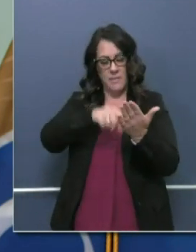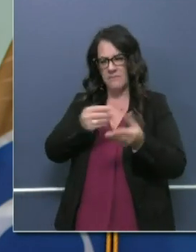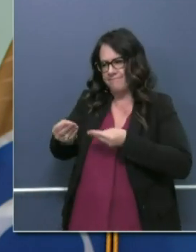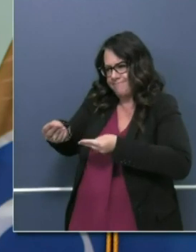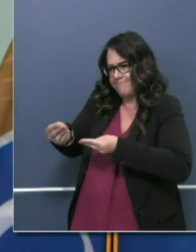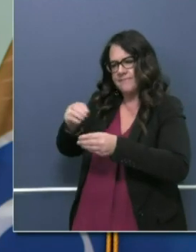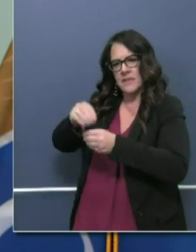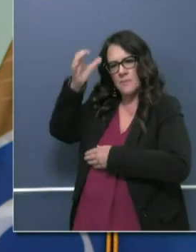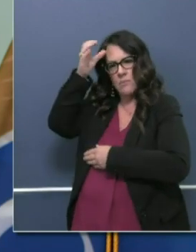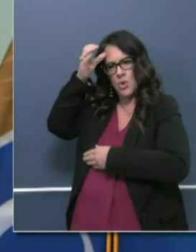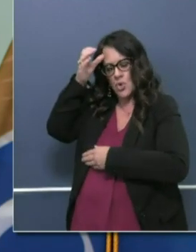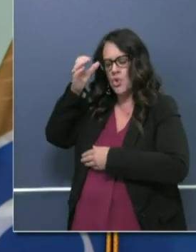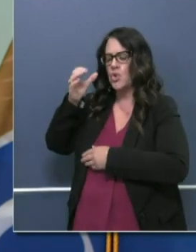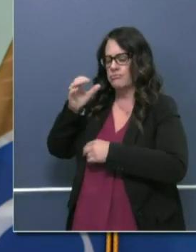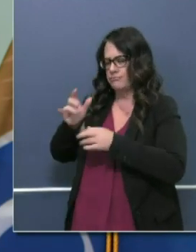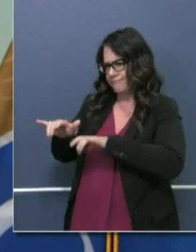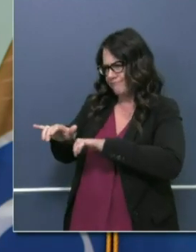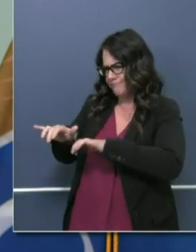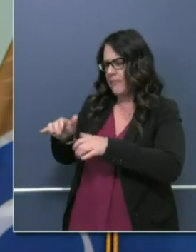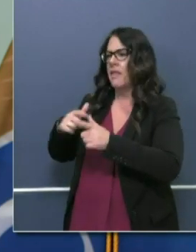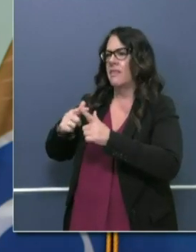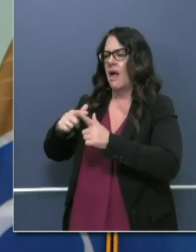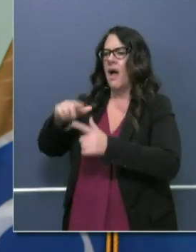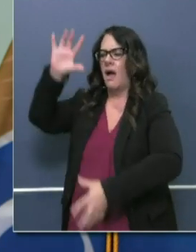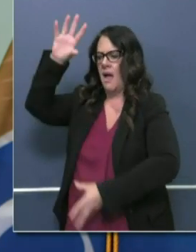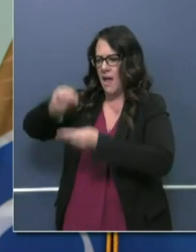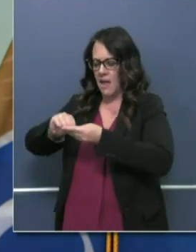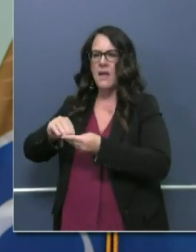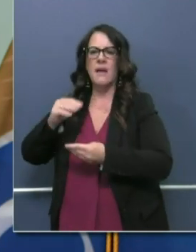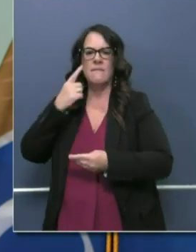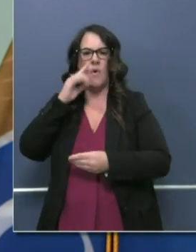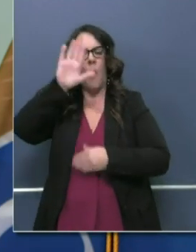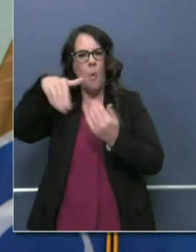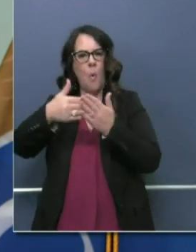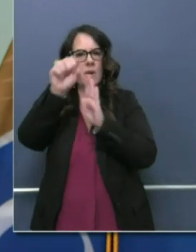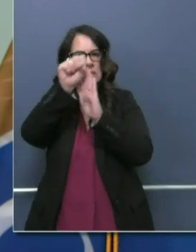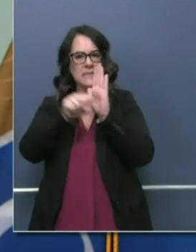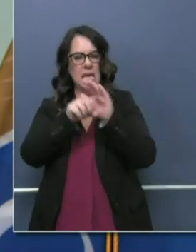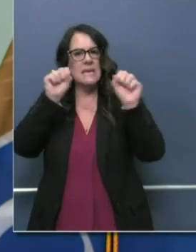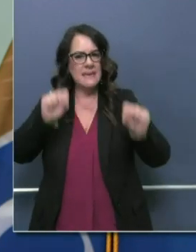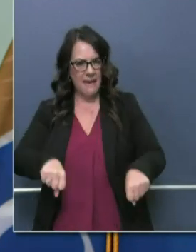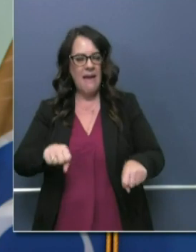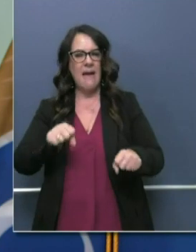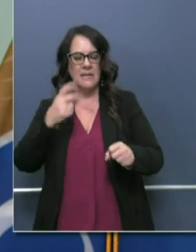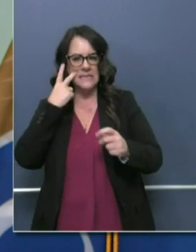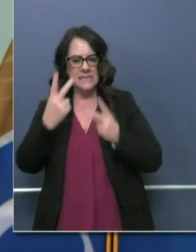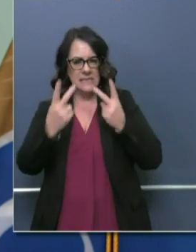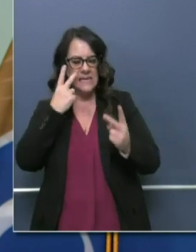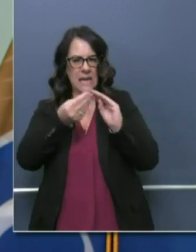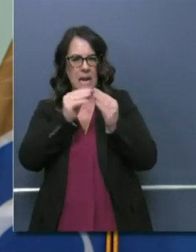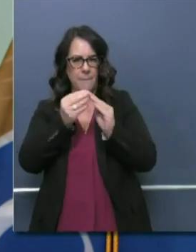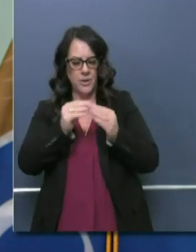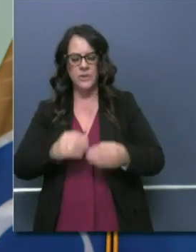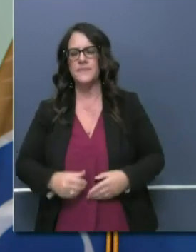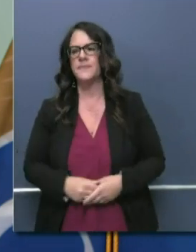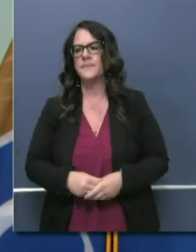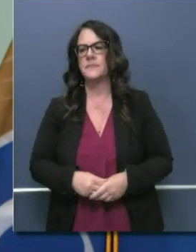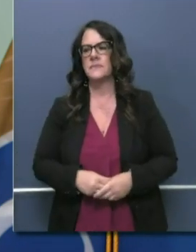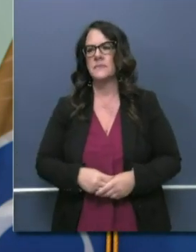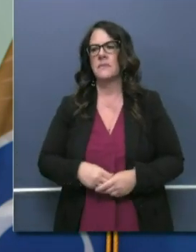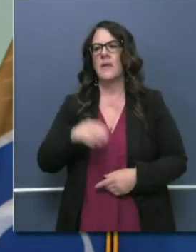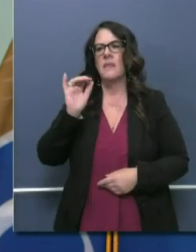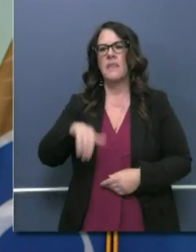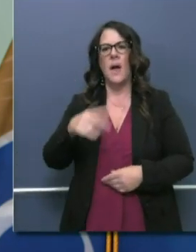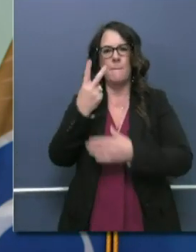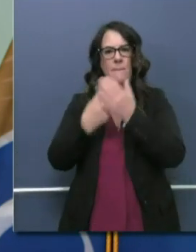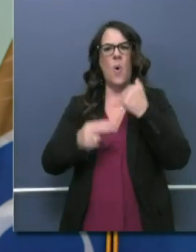information sharing in real time. But the anchor really are the two UCs and this workforce that is a surge